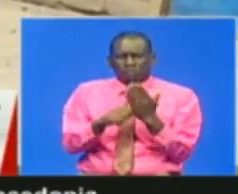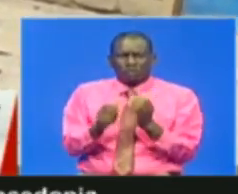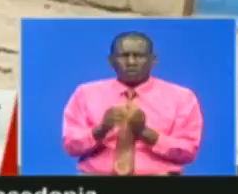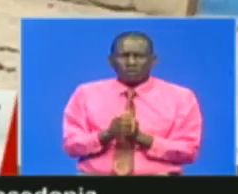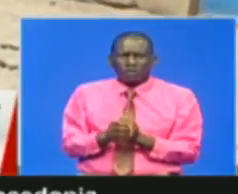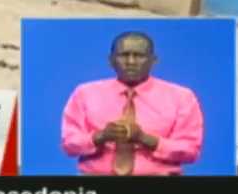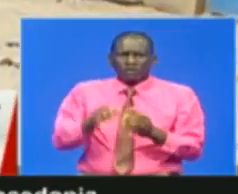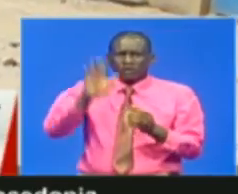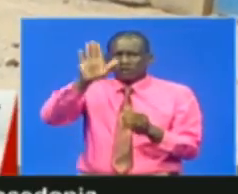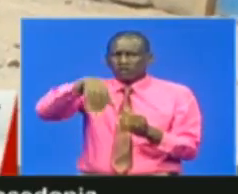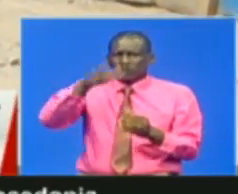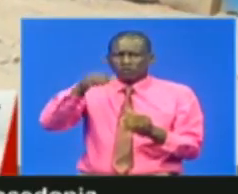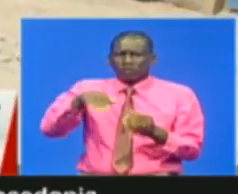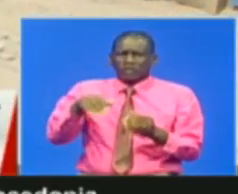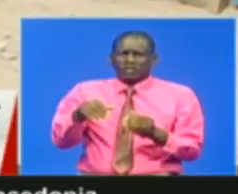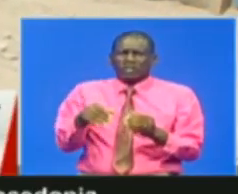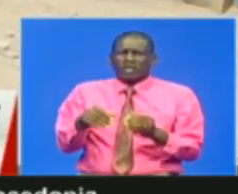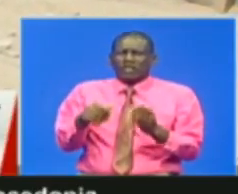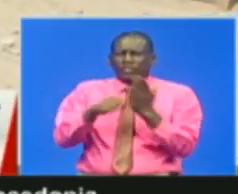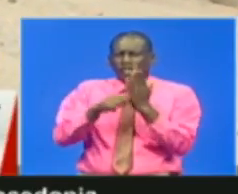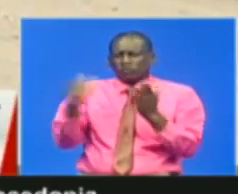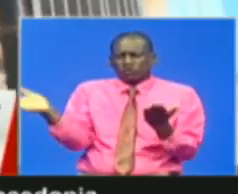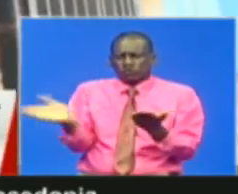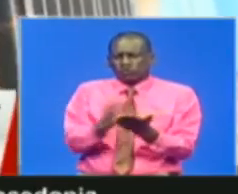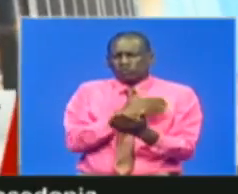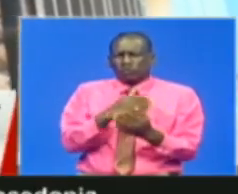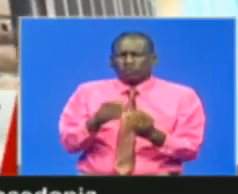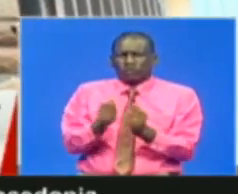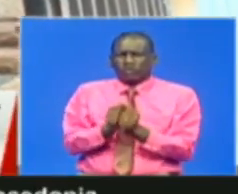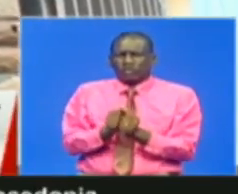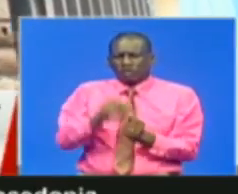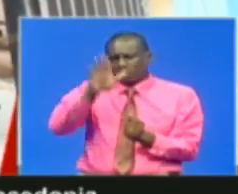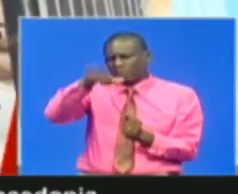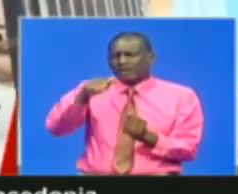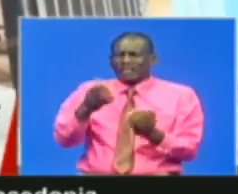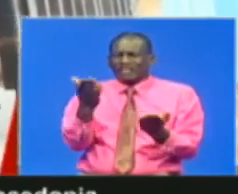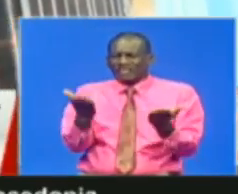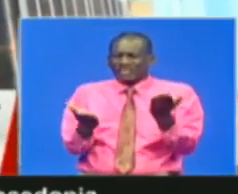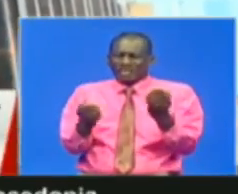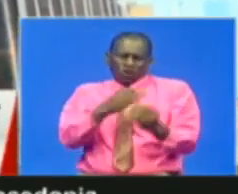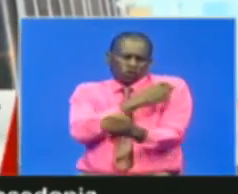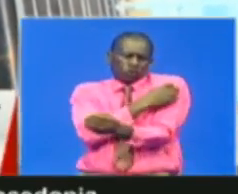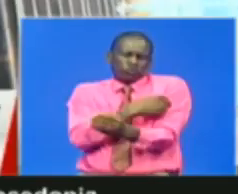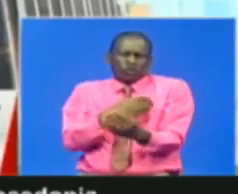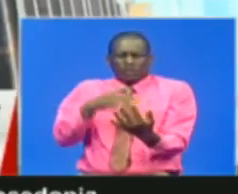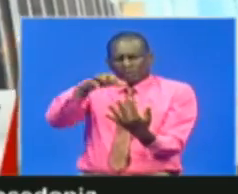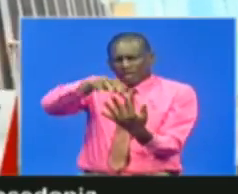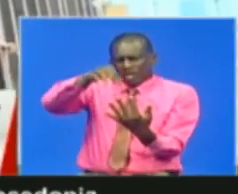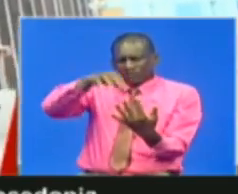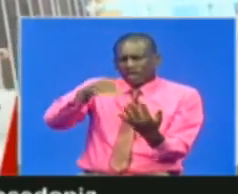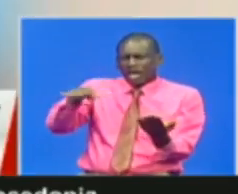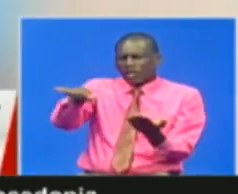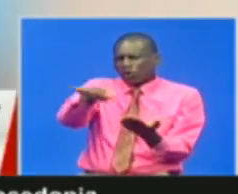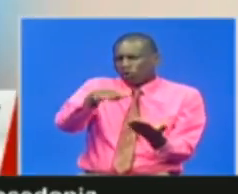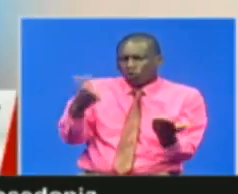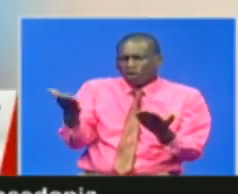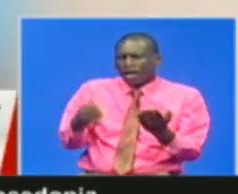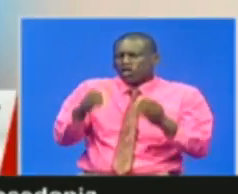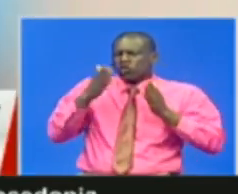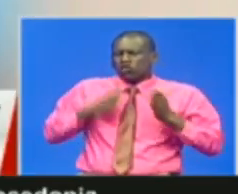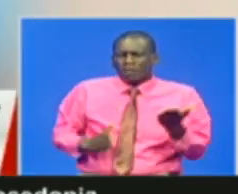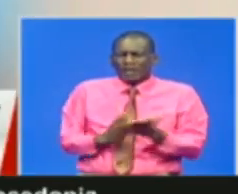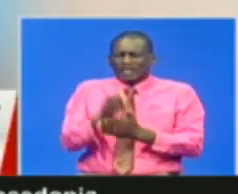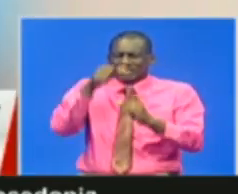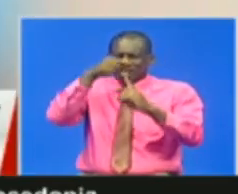It was painted and the name erased by the new coat of paint. The clinic has been identified as the place human rights activist